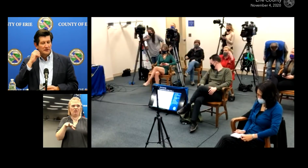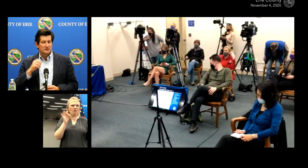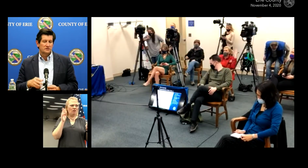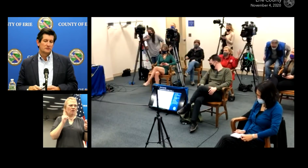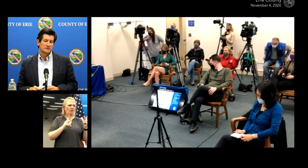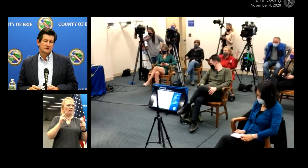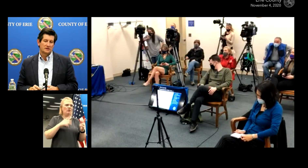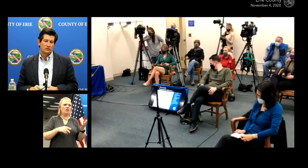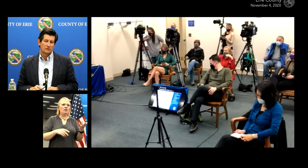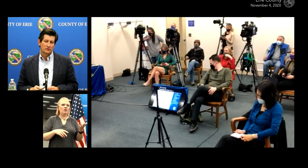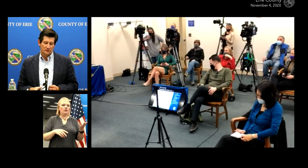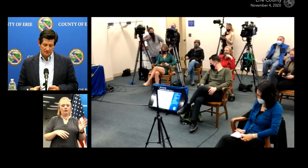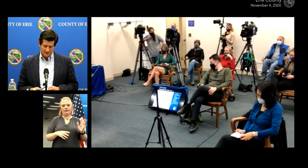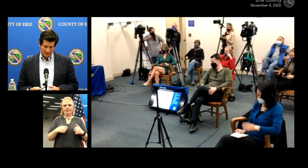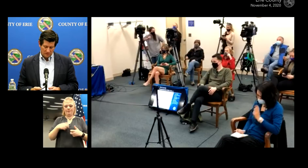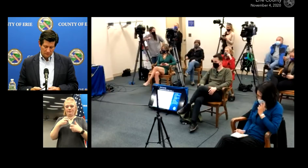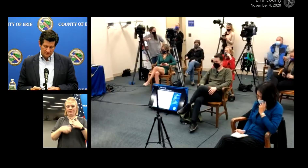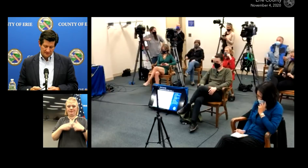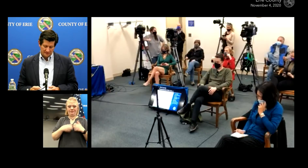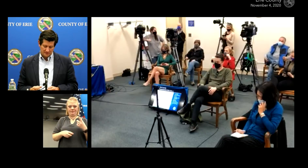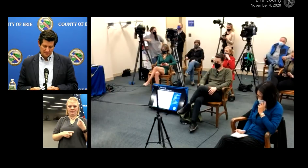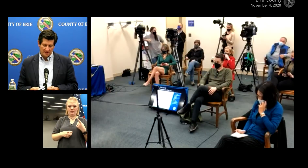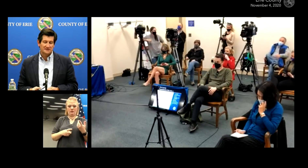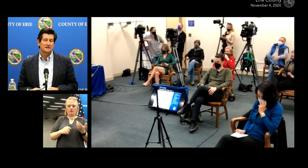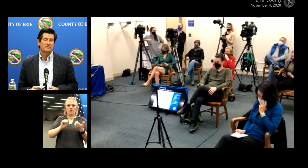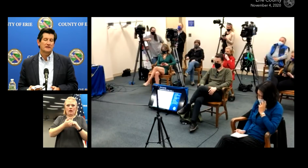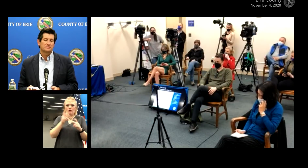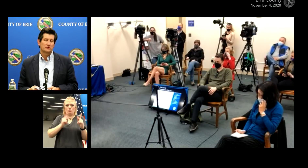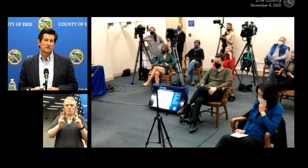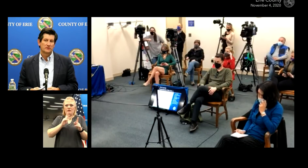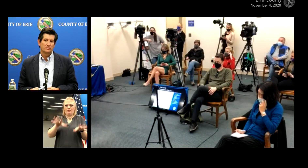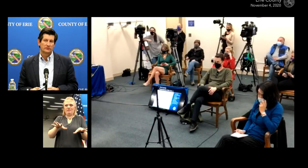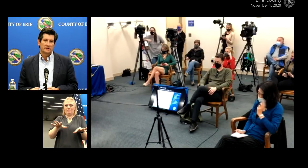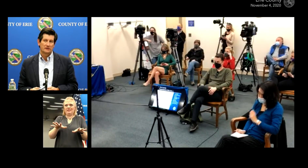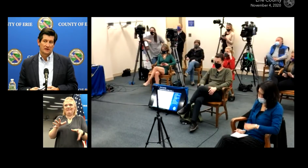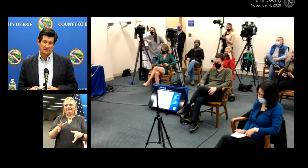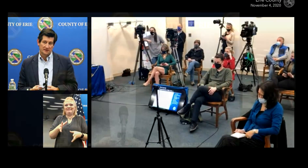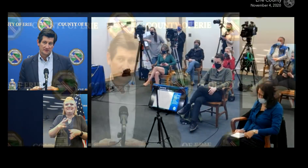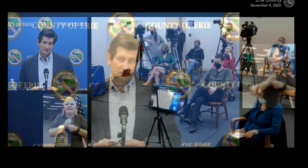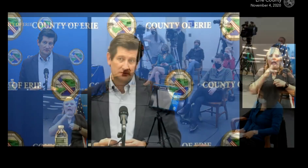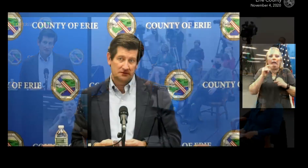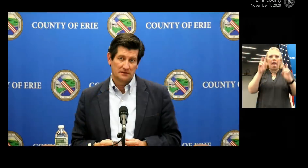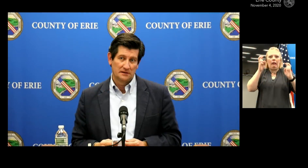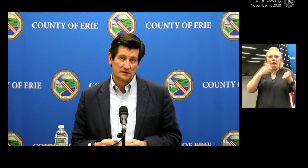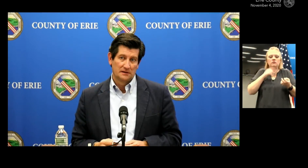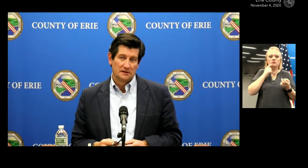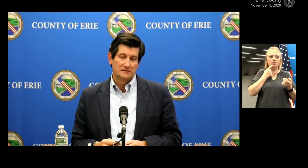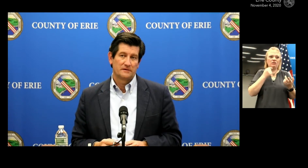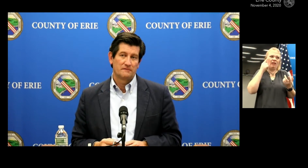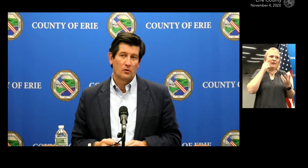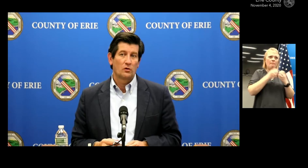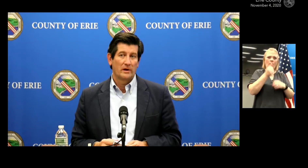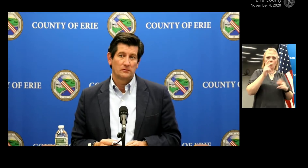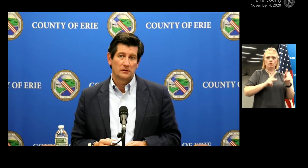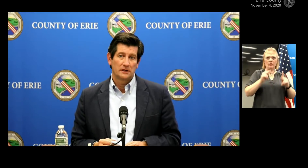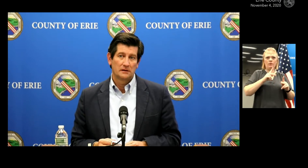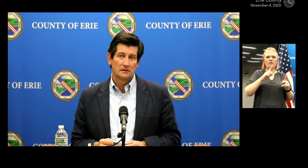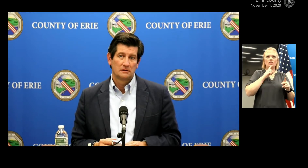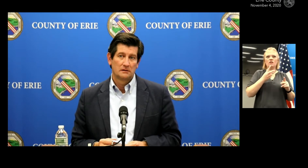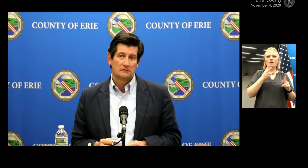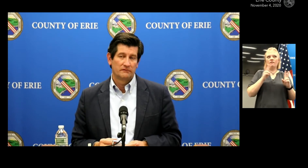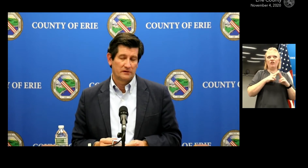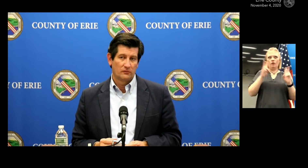What The can issue you is, do? what can we do to get people to take this seriously? I'd say the vast majority of people in Erie County are taking this seriously. There's a very vocal